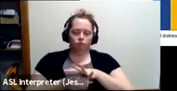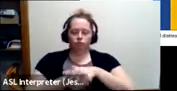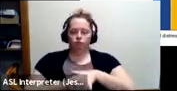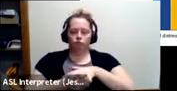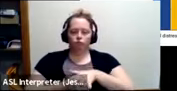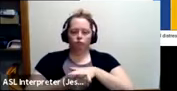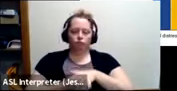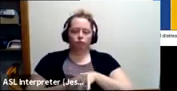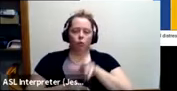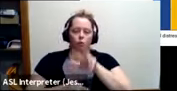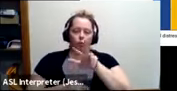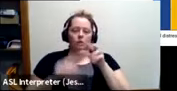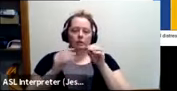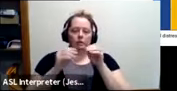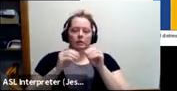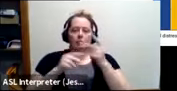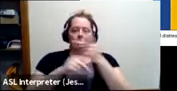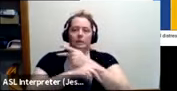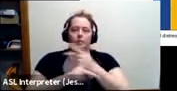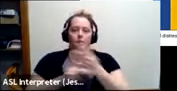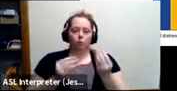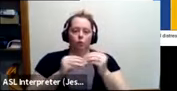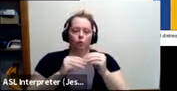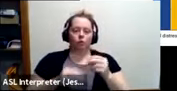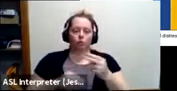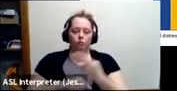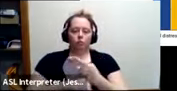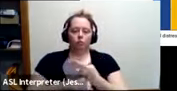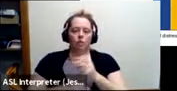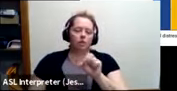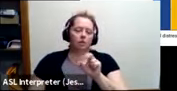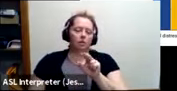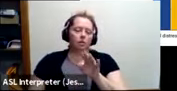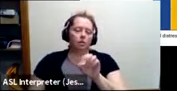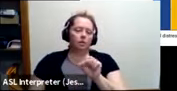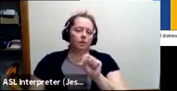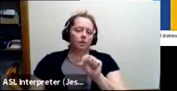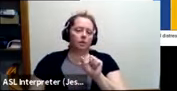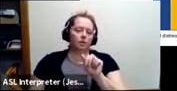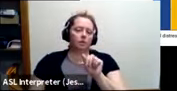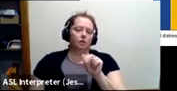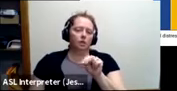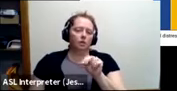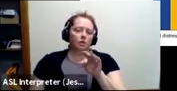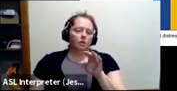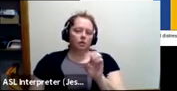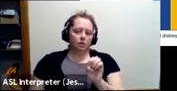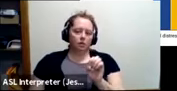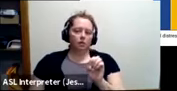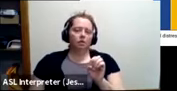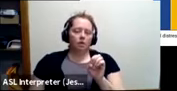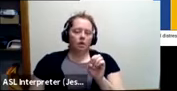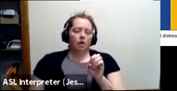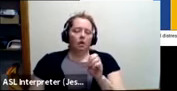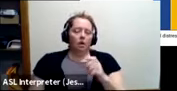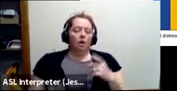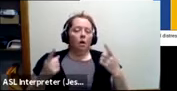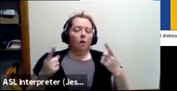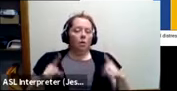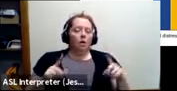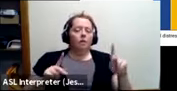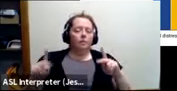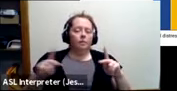substance use. And I add to this, when trans and non-binary people come to our constituents, especially our cisgender